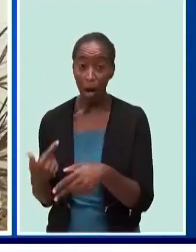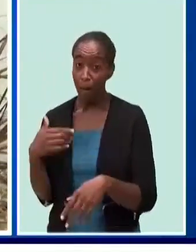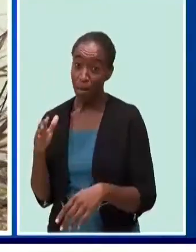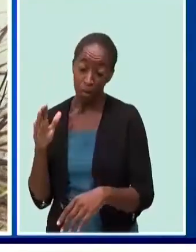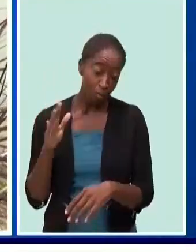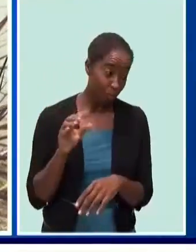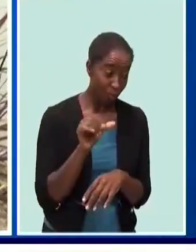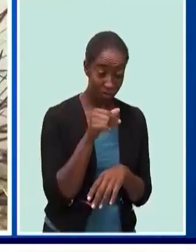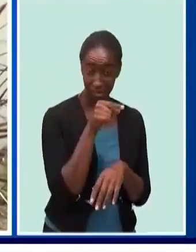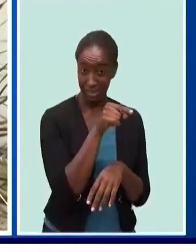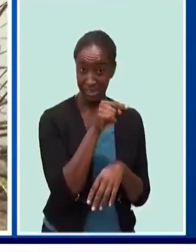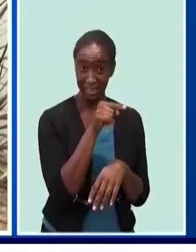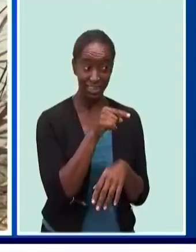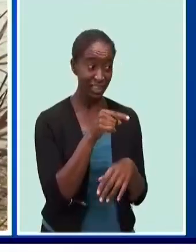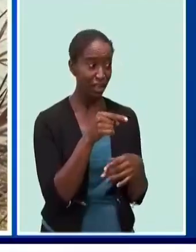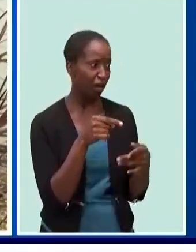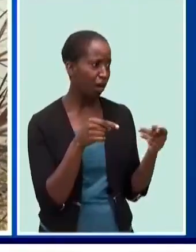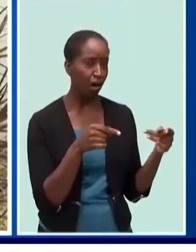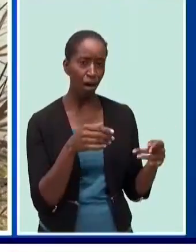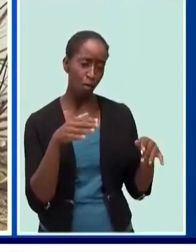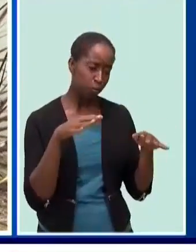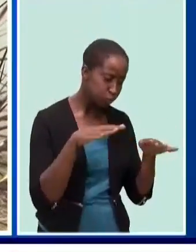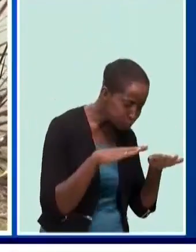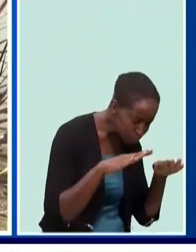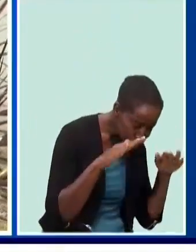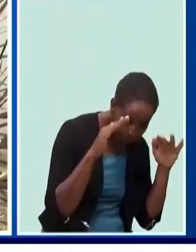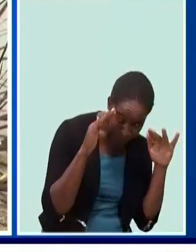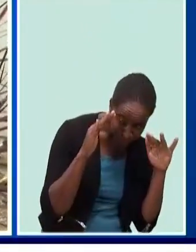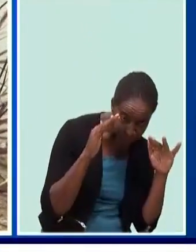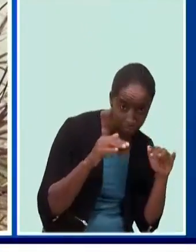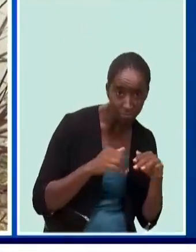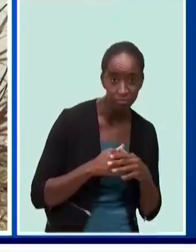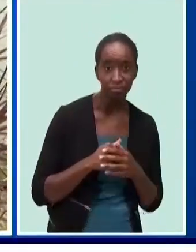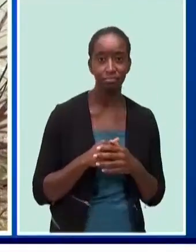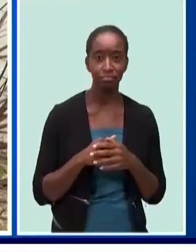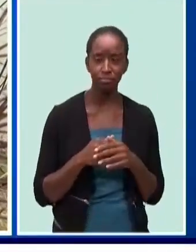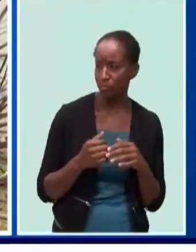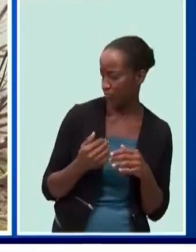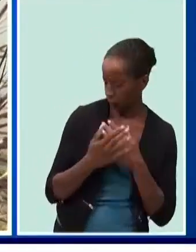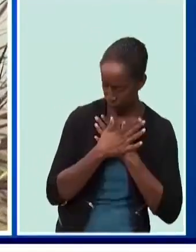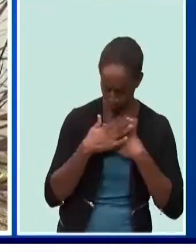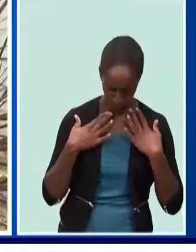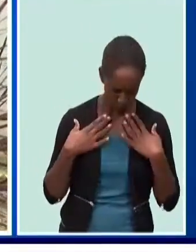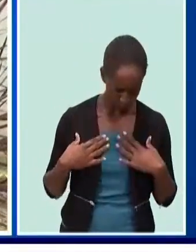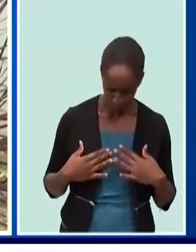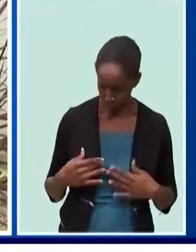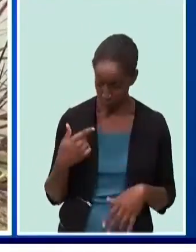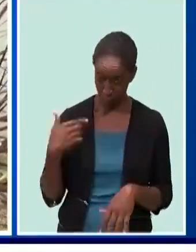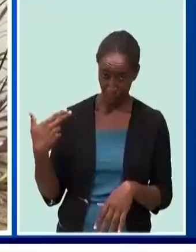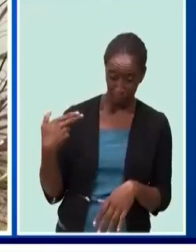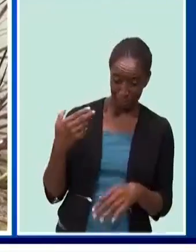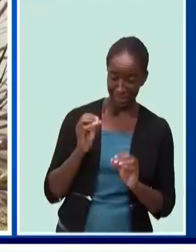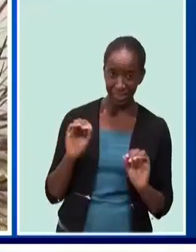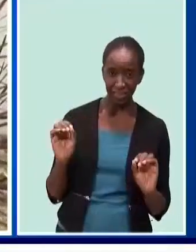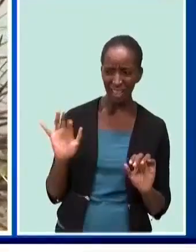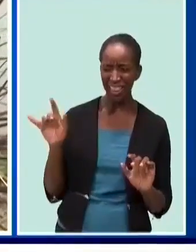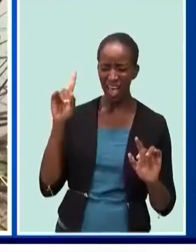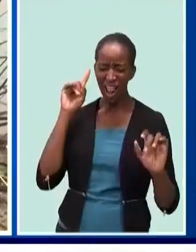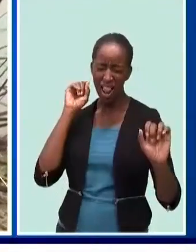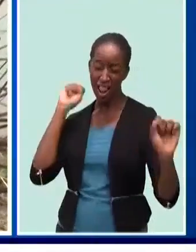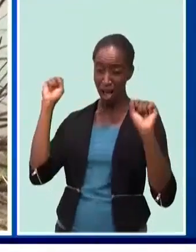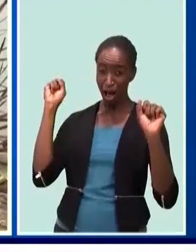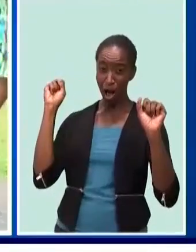the place that was next to me and just hit the floor. And then I was like just checking myself to make sure I wasn't shot because the noise was so loud, your